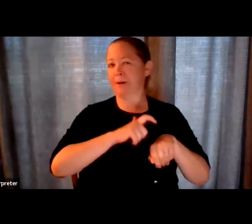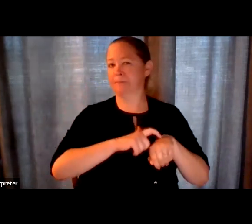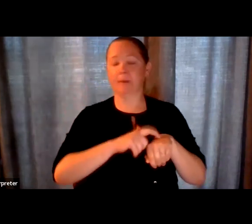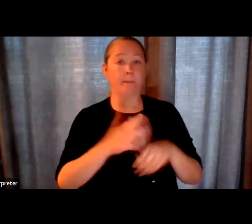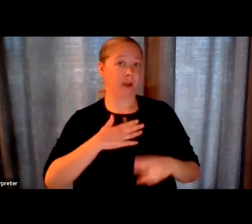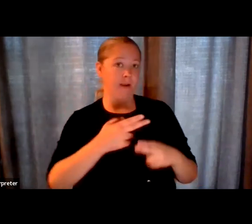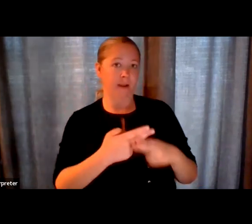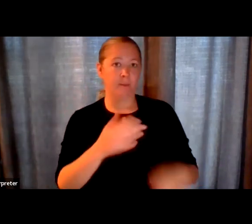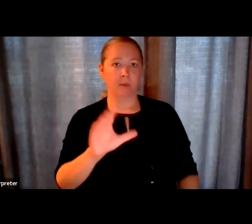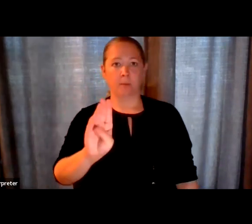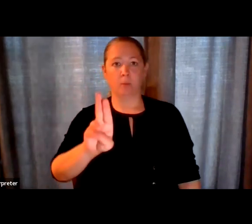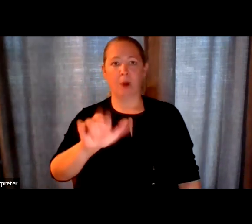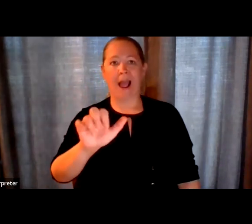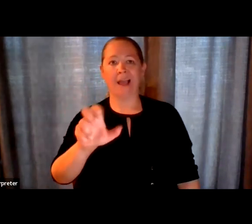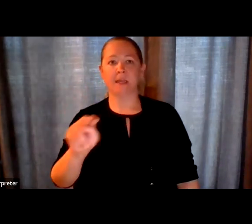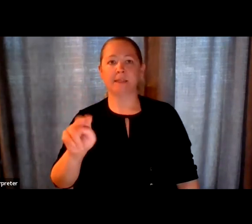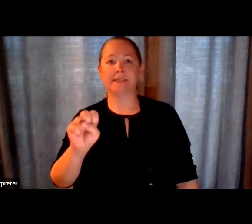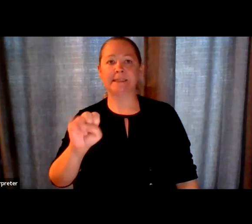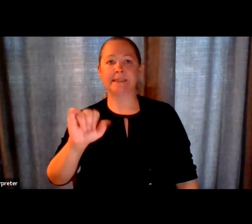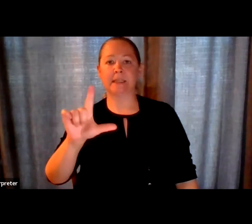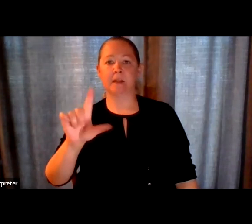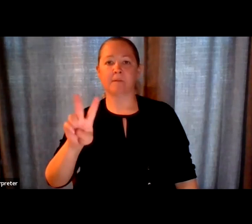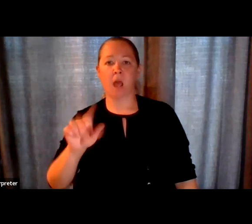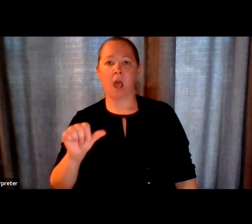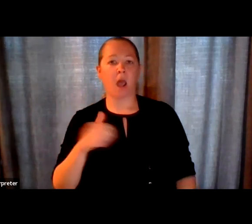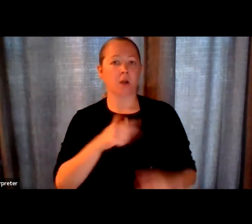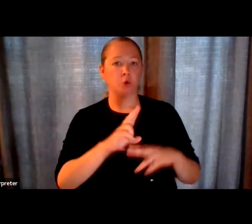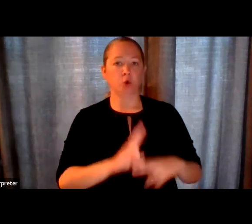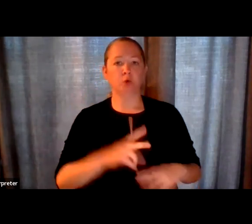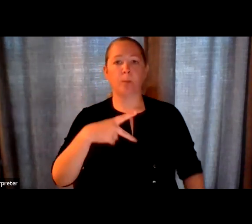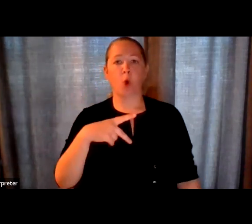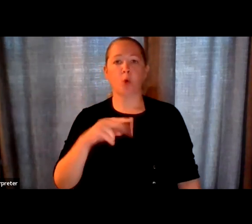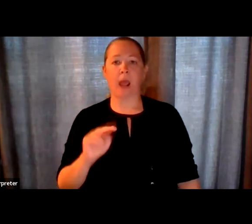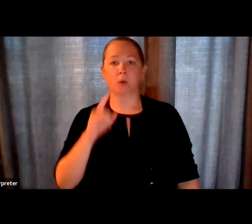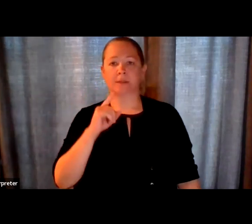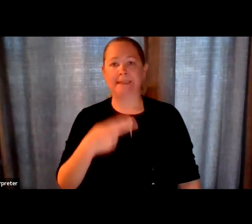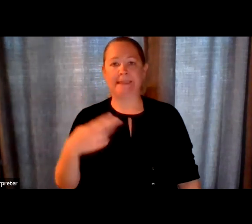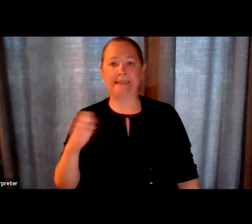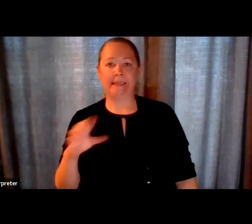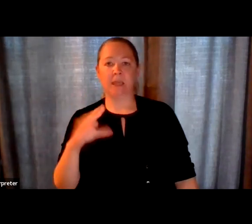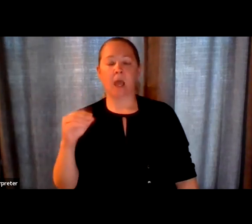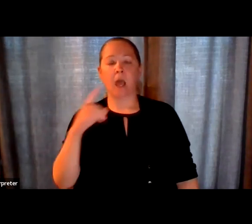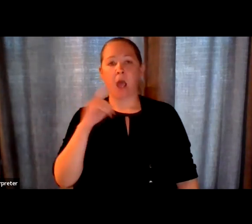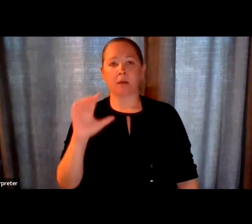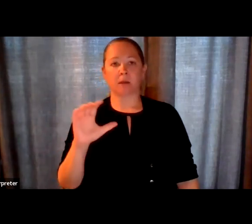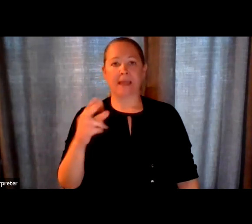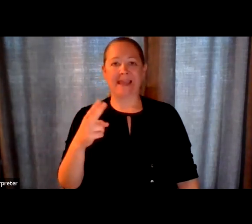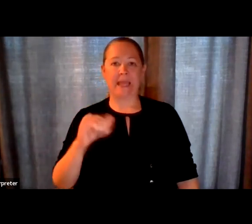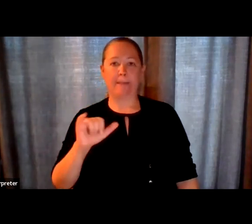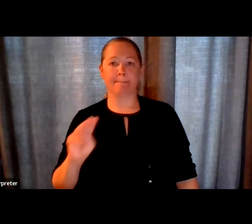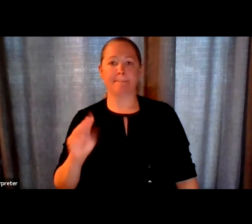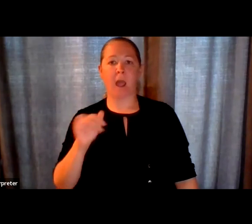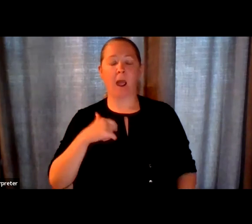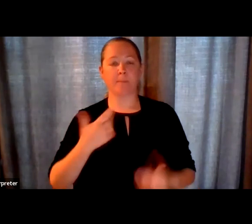is Brian Silva. I use he, him pronouns, and I'm the Vice President of Outreach and Engagement here at Americans United